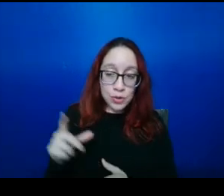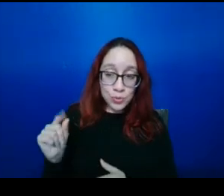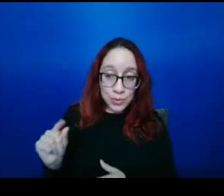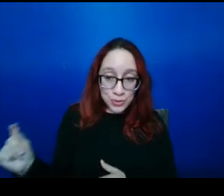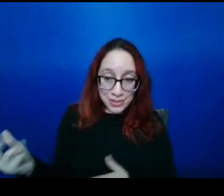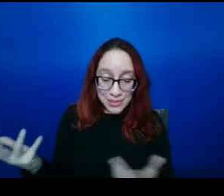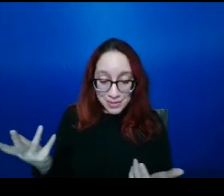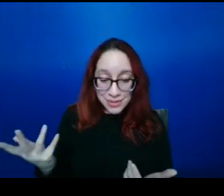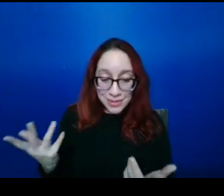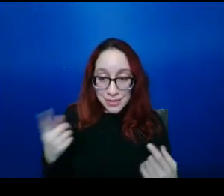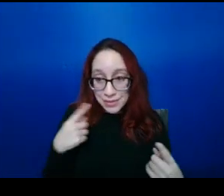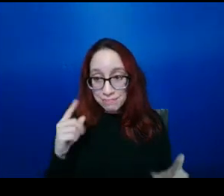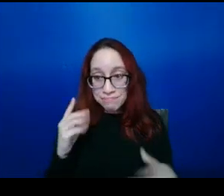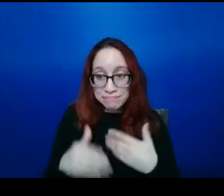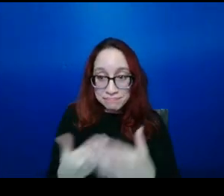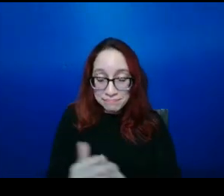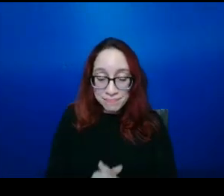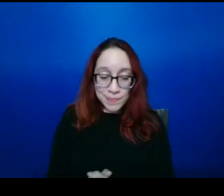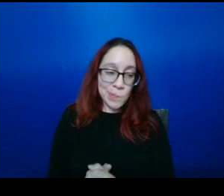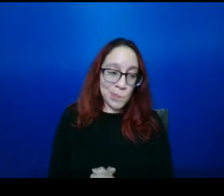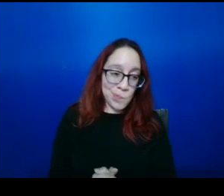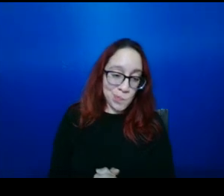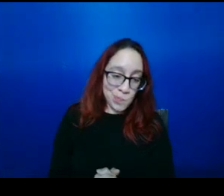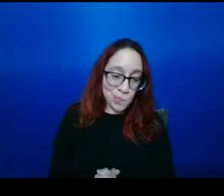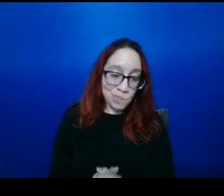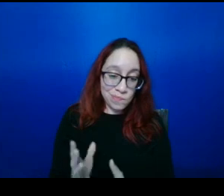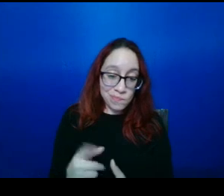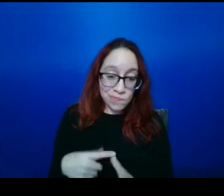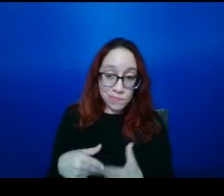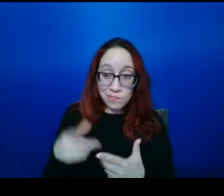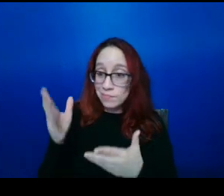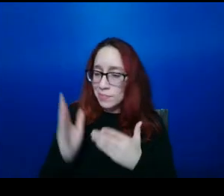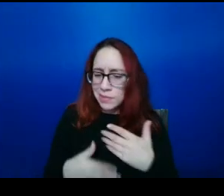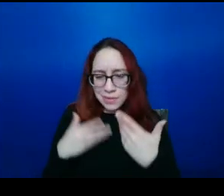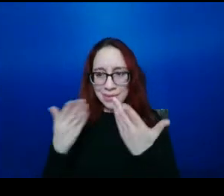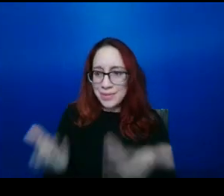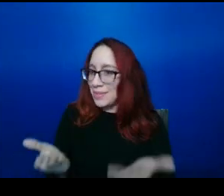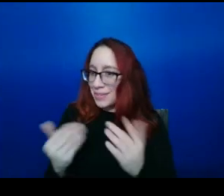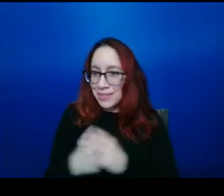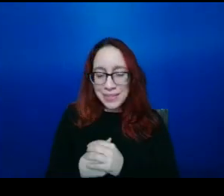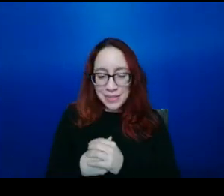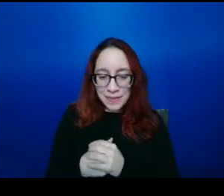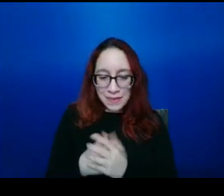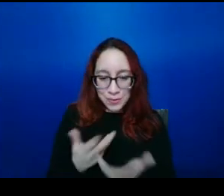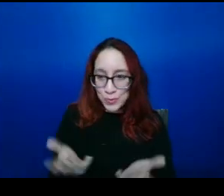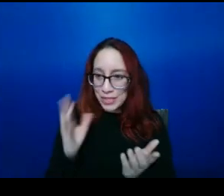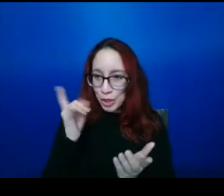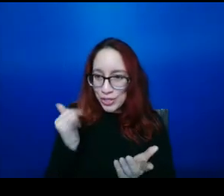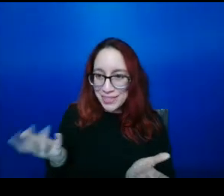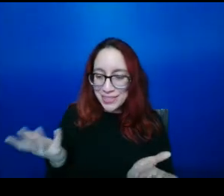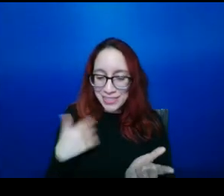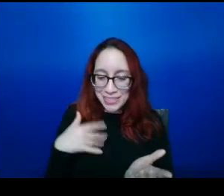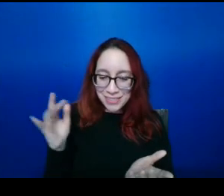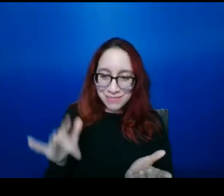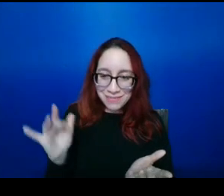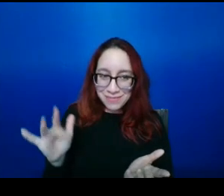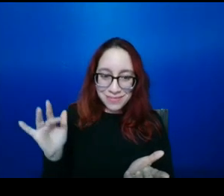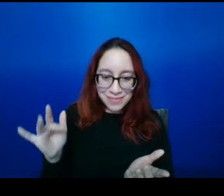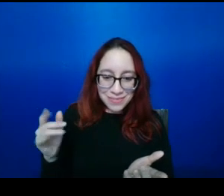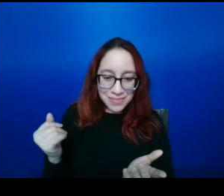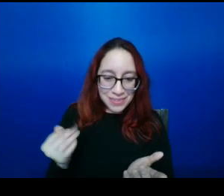were making great progress. And then just to finish up, I mean, this is what it is today. You can kind of click through. A lot of you